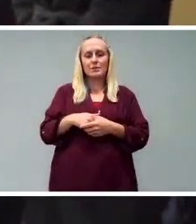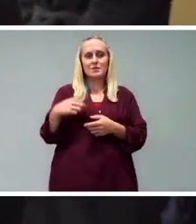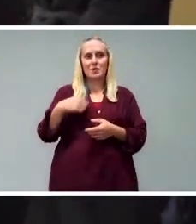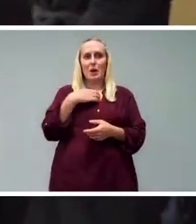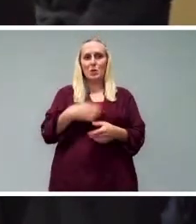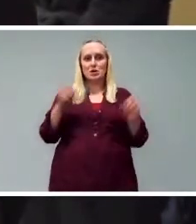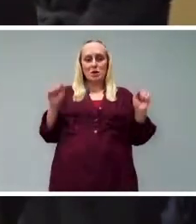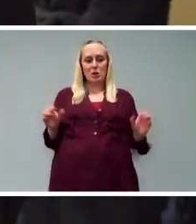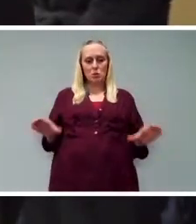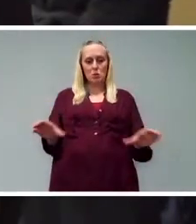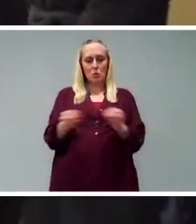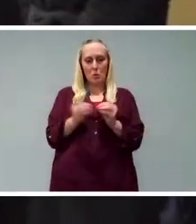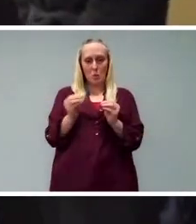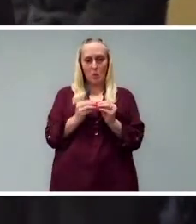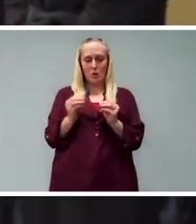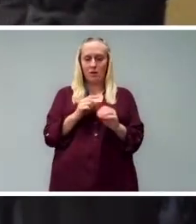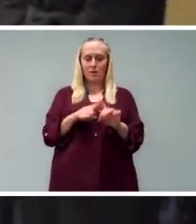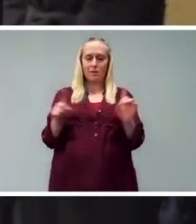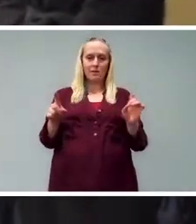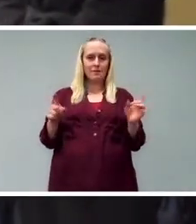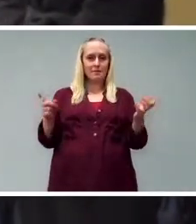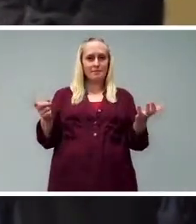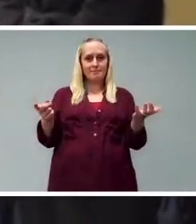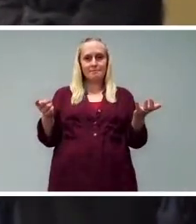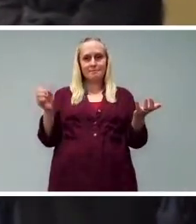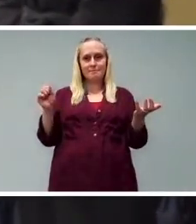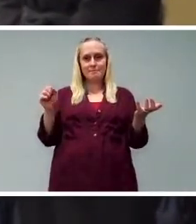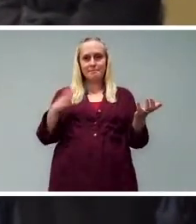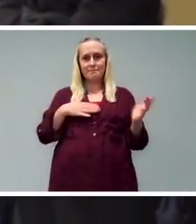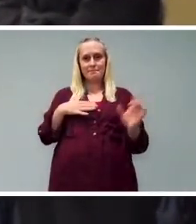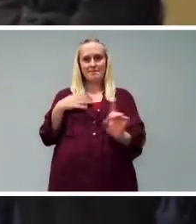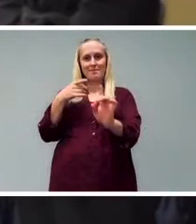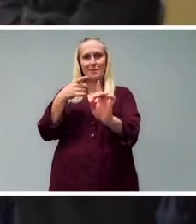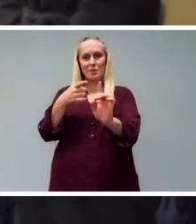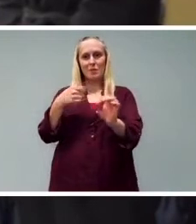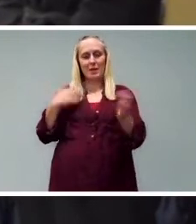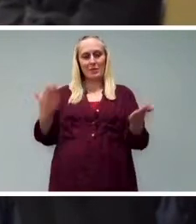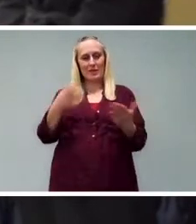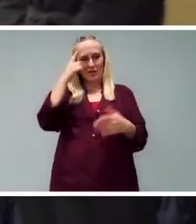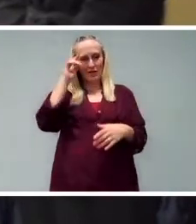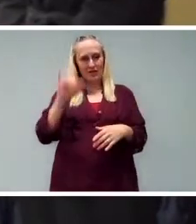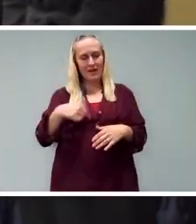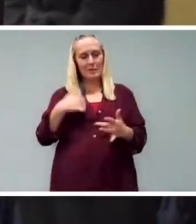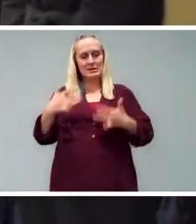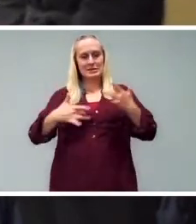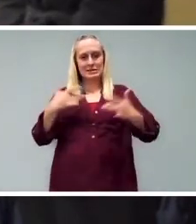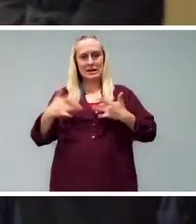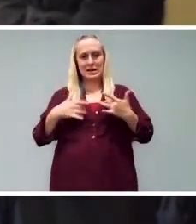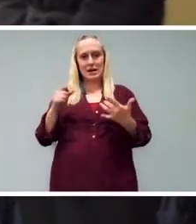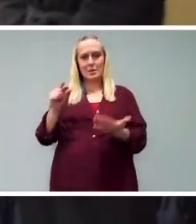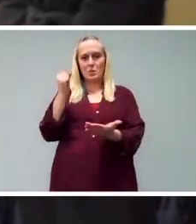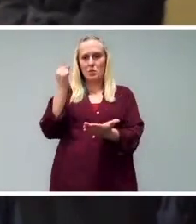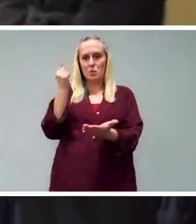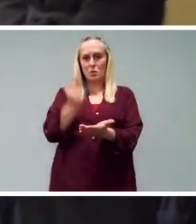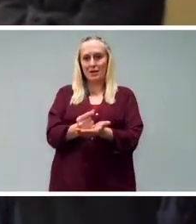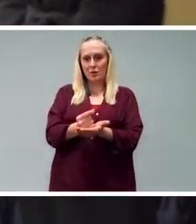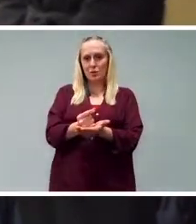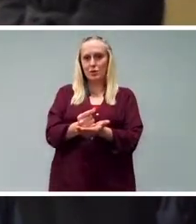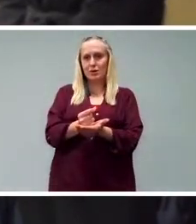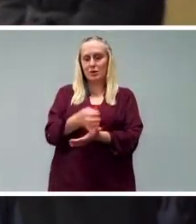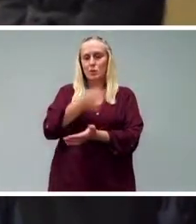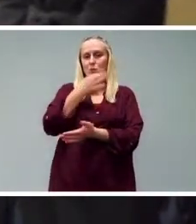more. But, yeah, that's basically what I'm here for, and I'm really excited about graduating and getting my